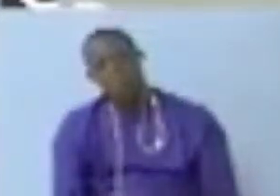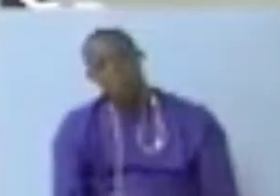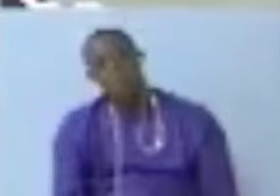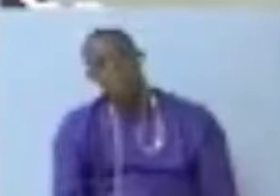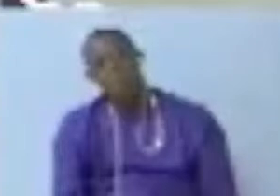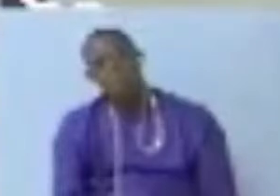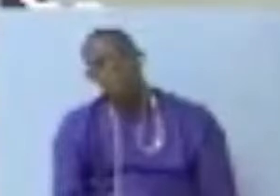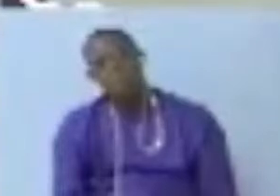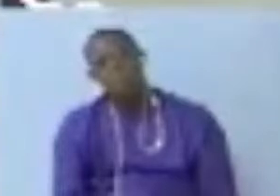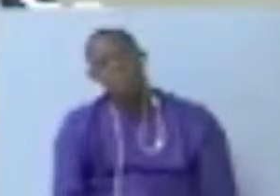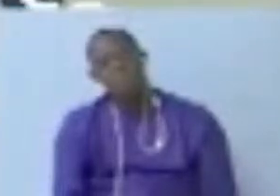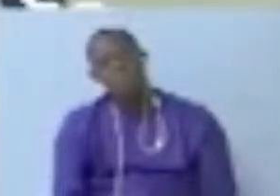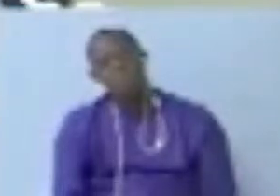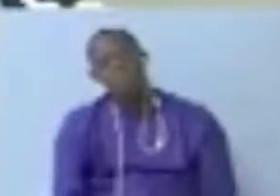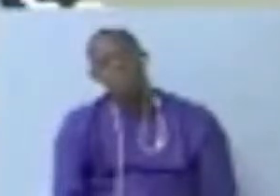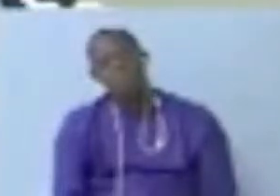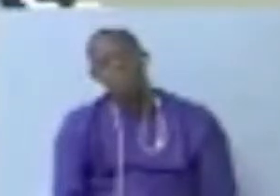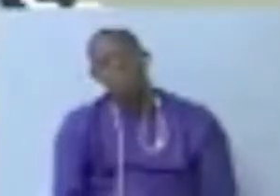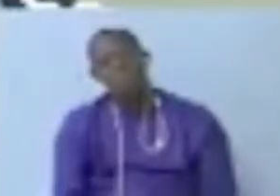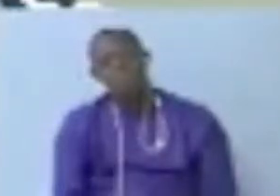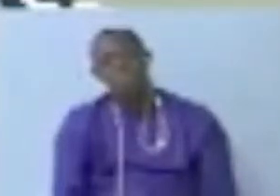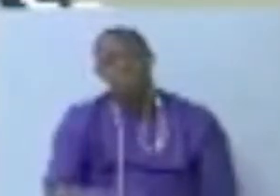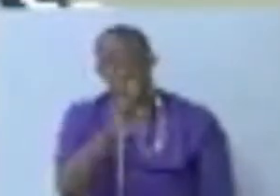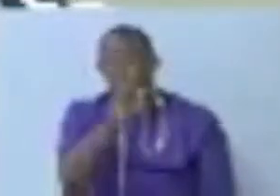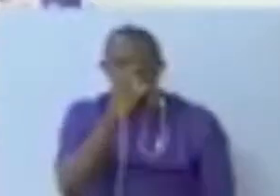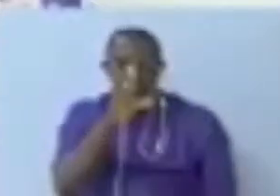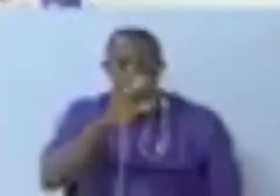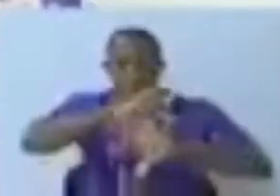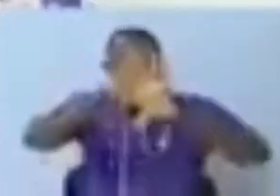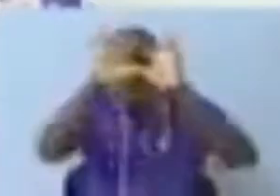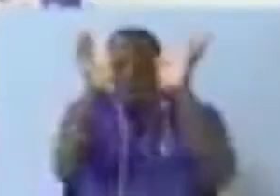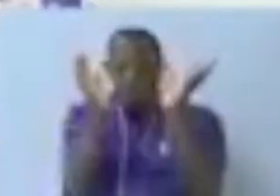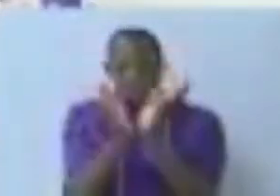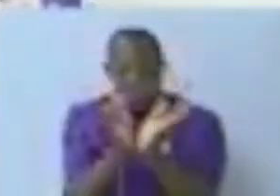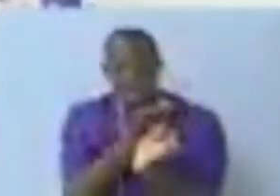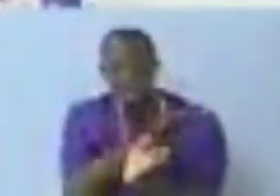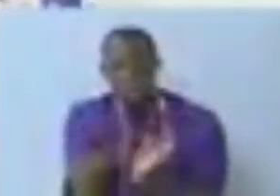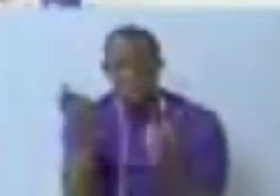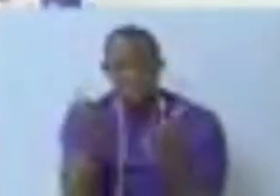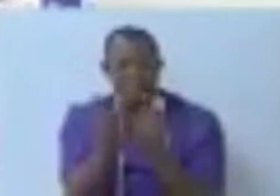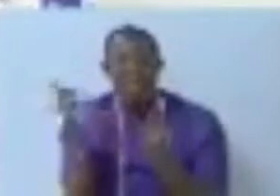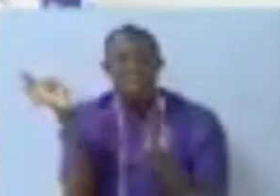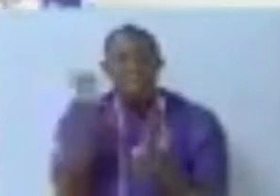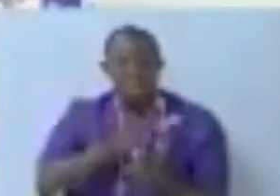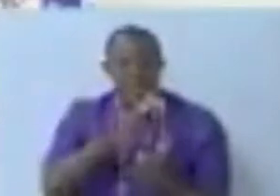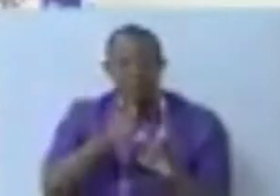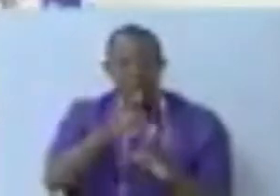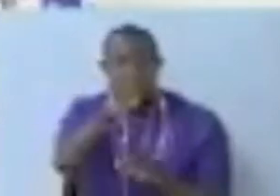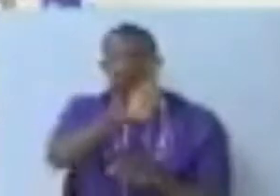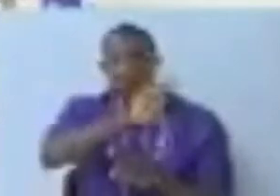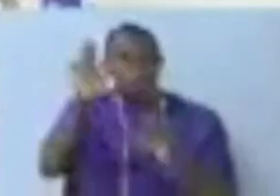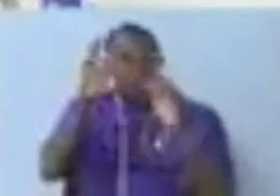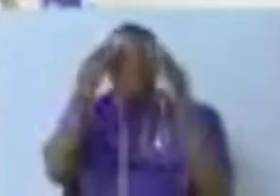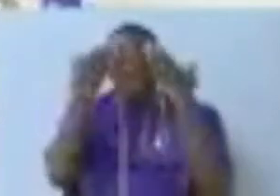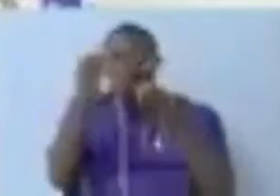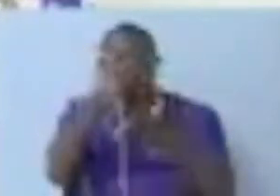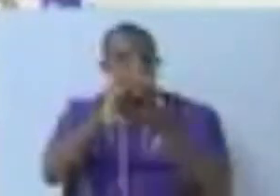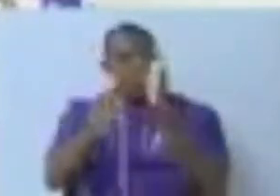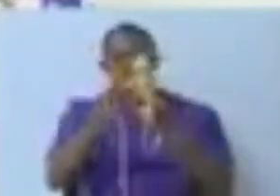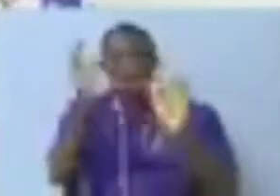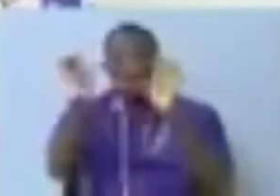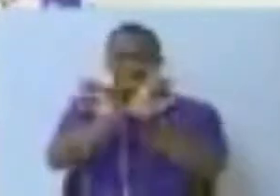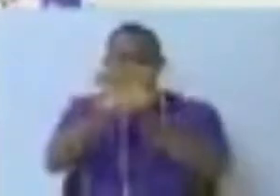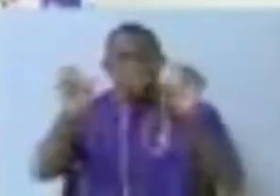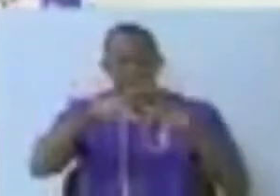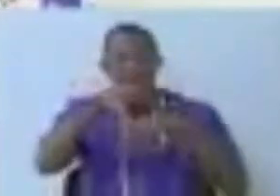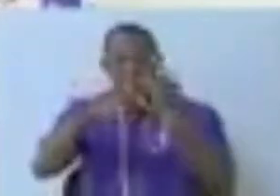You said all these things are false. You don't know anything about what I would suggest.